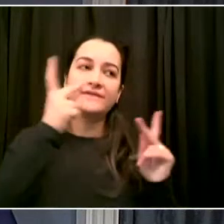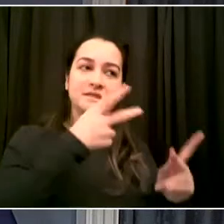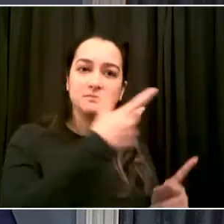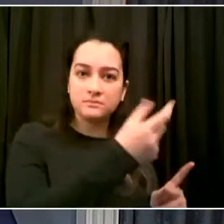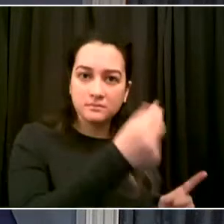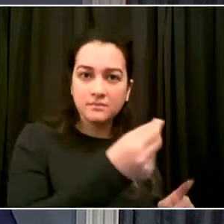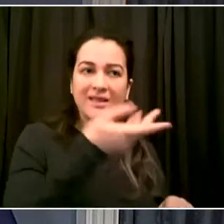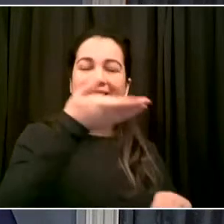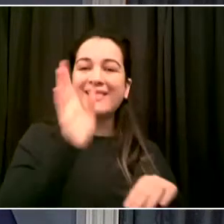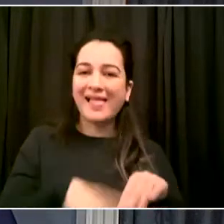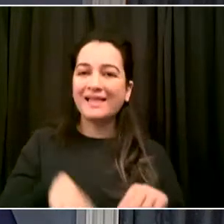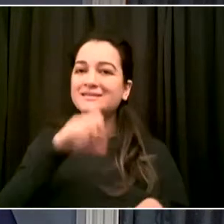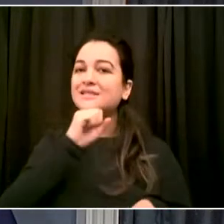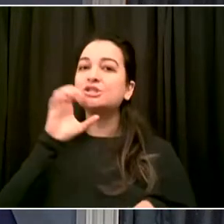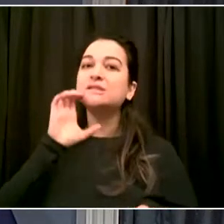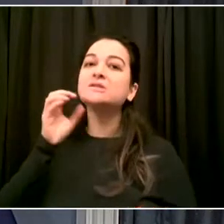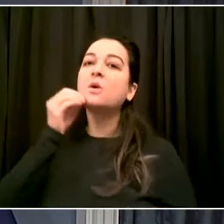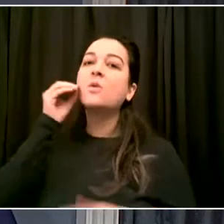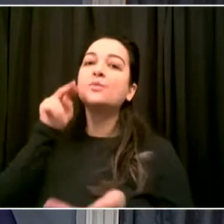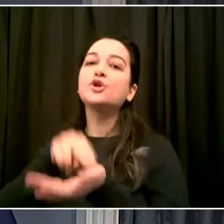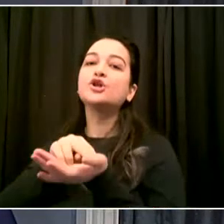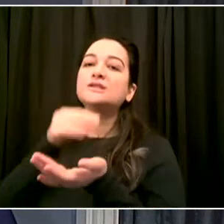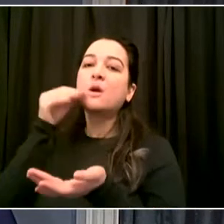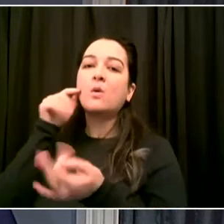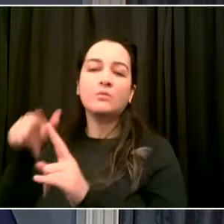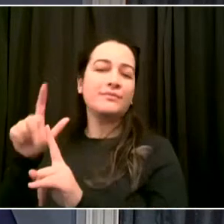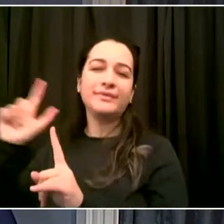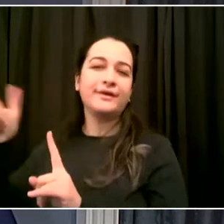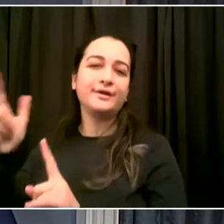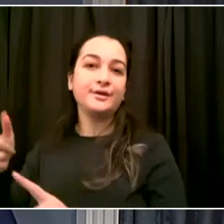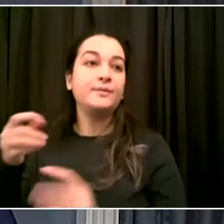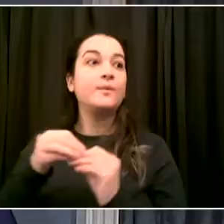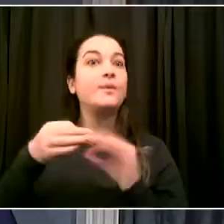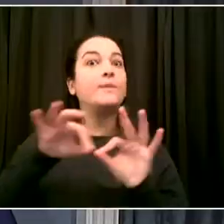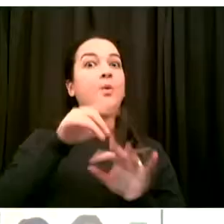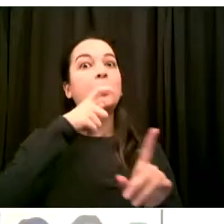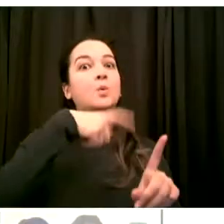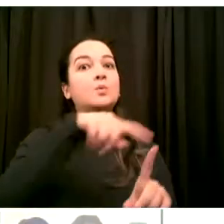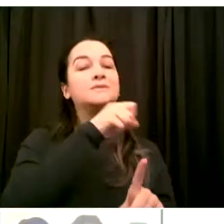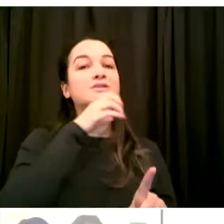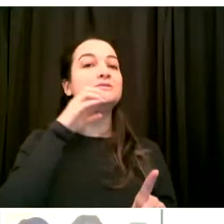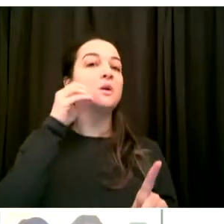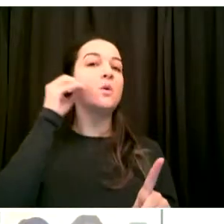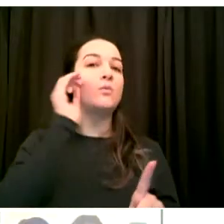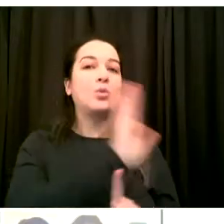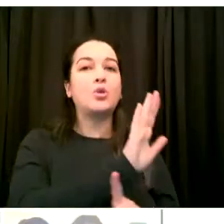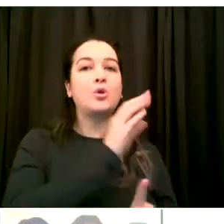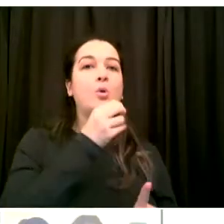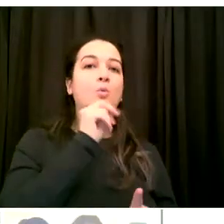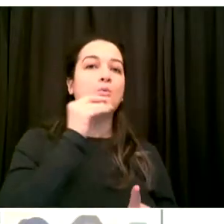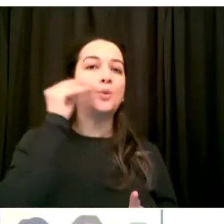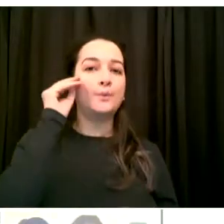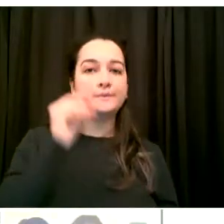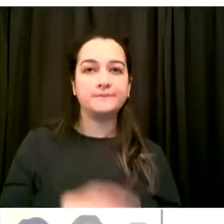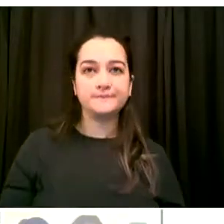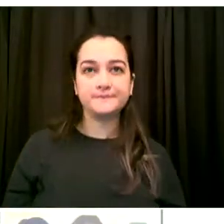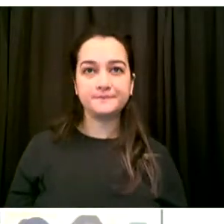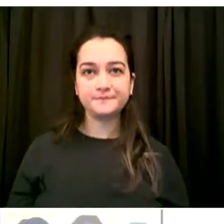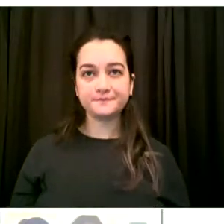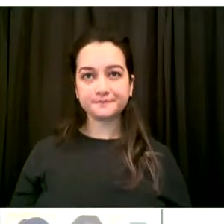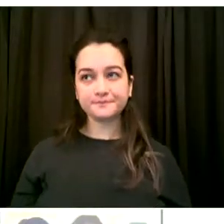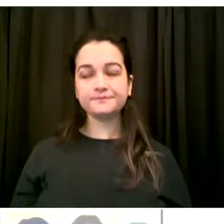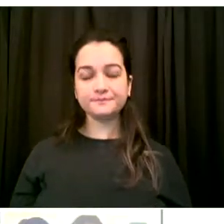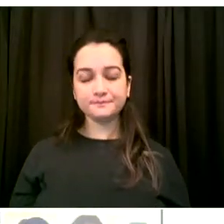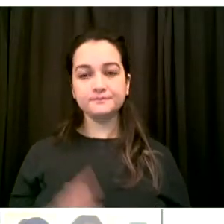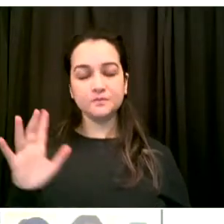Yes, sir, I'll be happy to. And thank you. This is an area that we have been actively planning for, because we know how important it